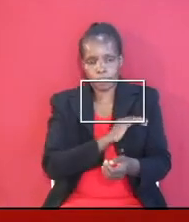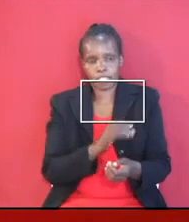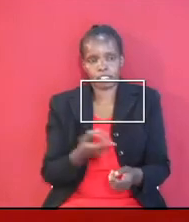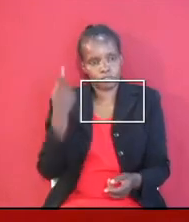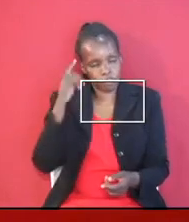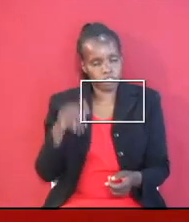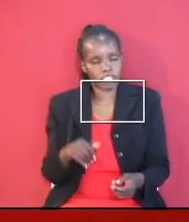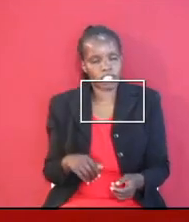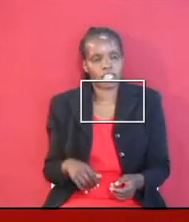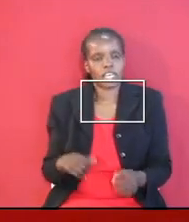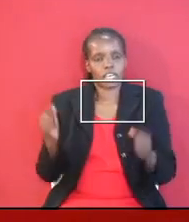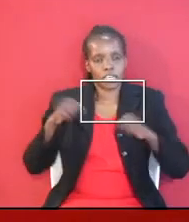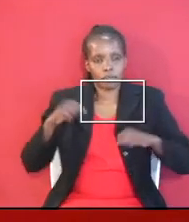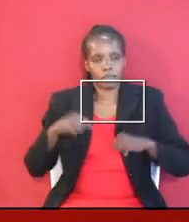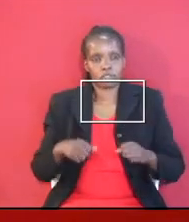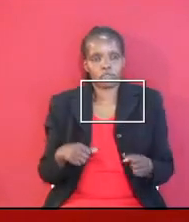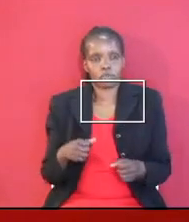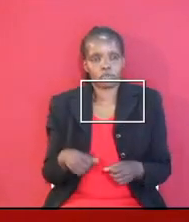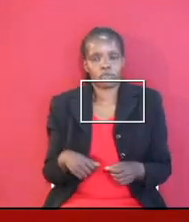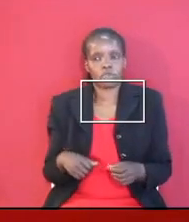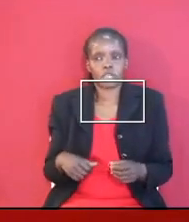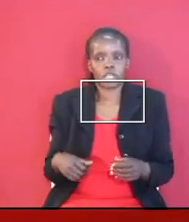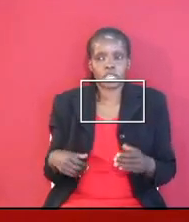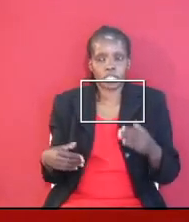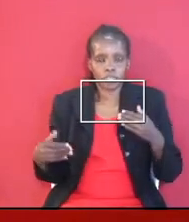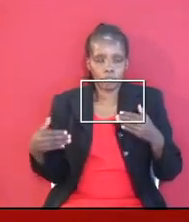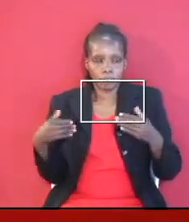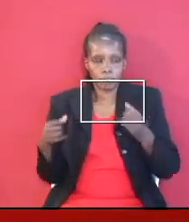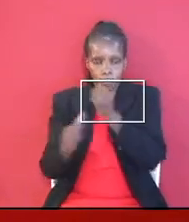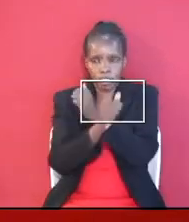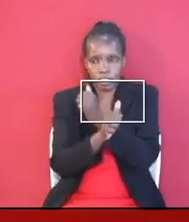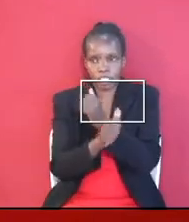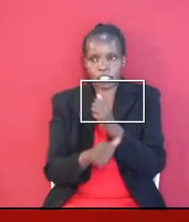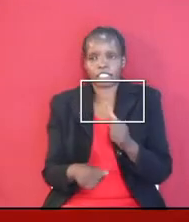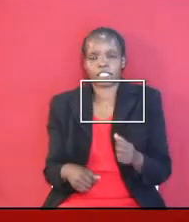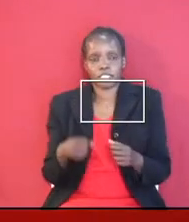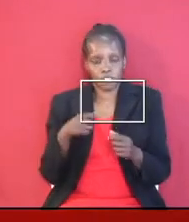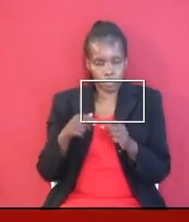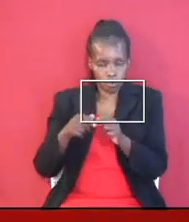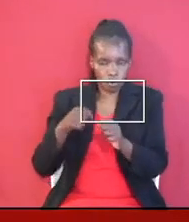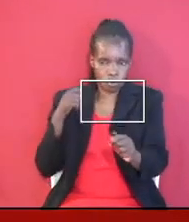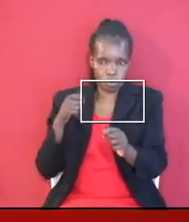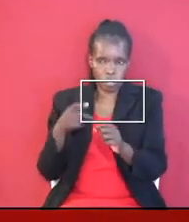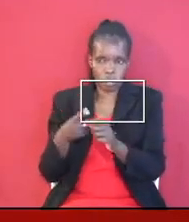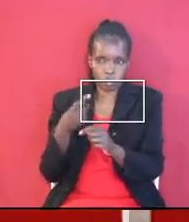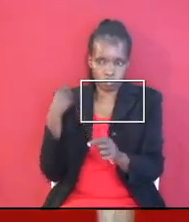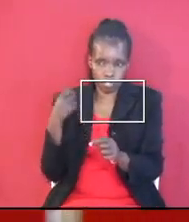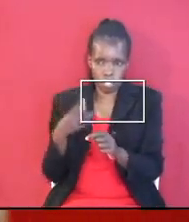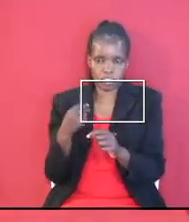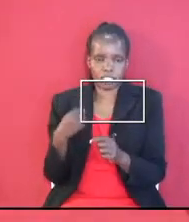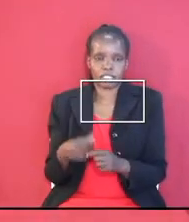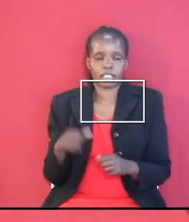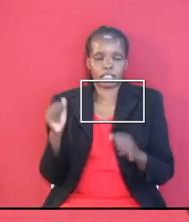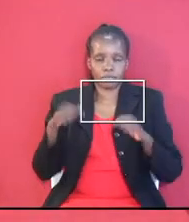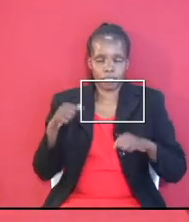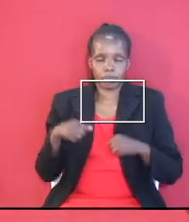you are able to put out all the burning arrows shot by the evil one. The Lord is telling us that we should be able to